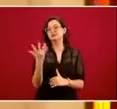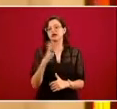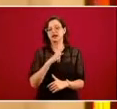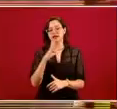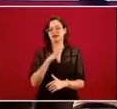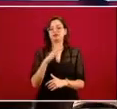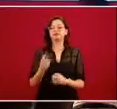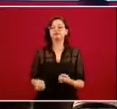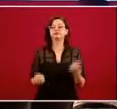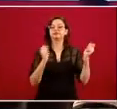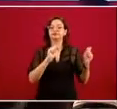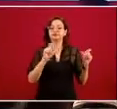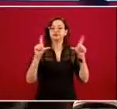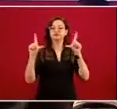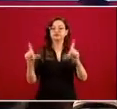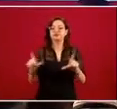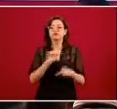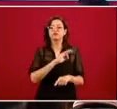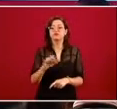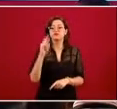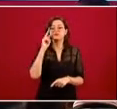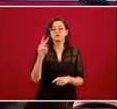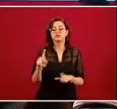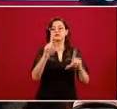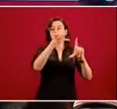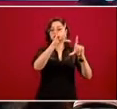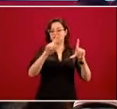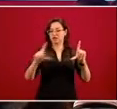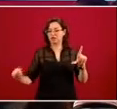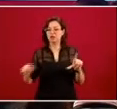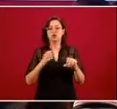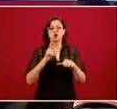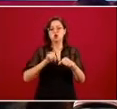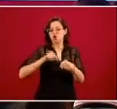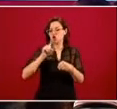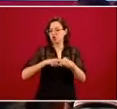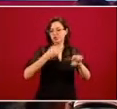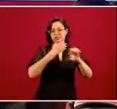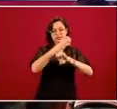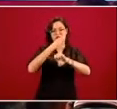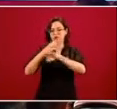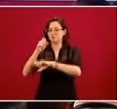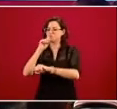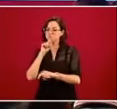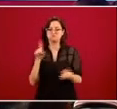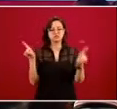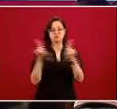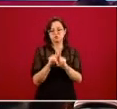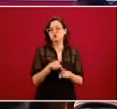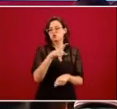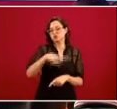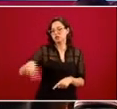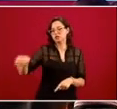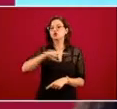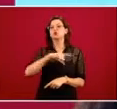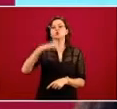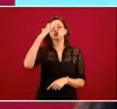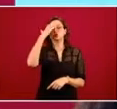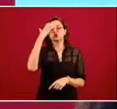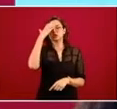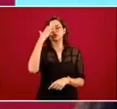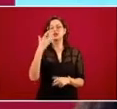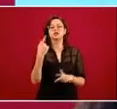The higher concentration states have over 1,000 cases each. Here we have the same distribution but